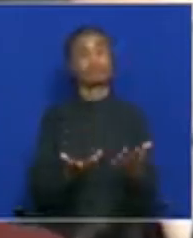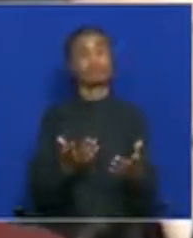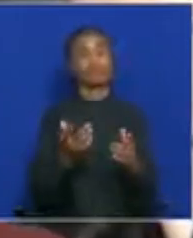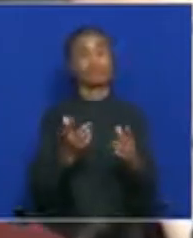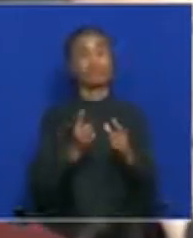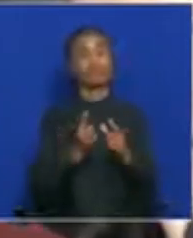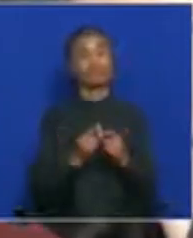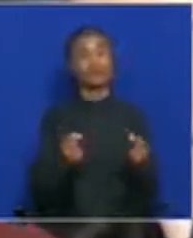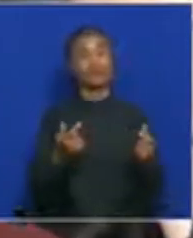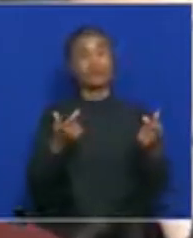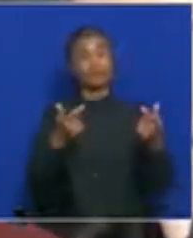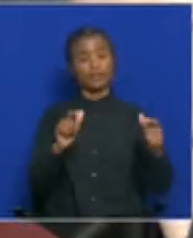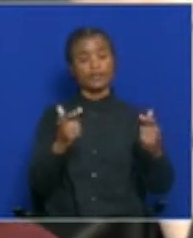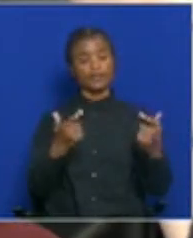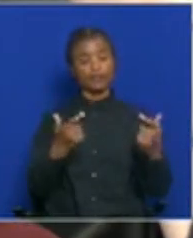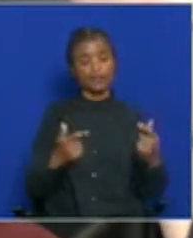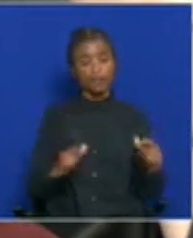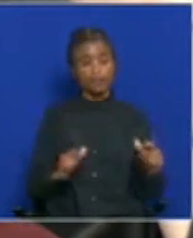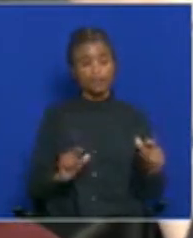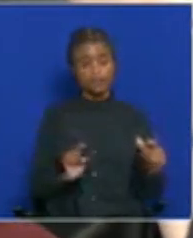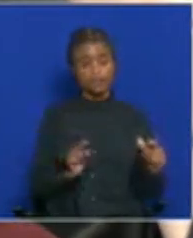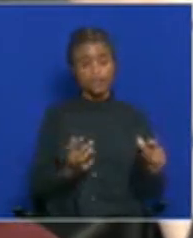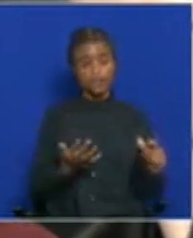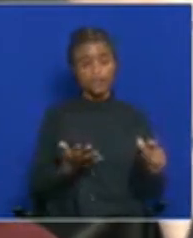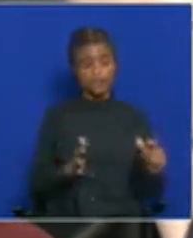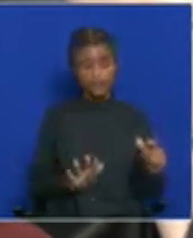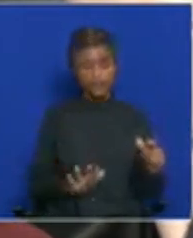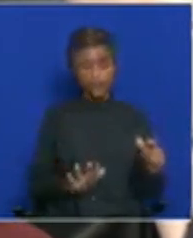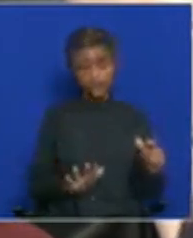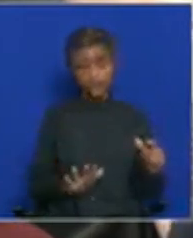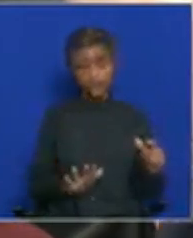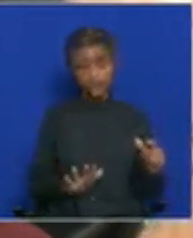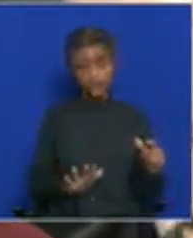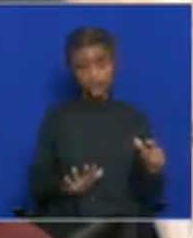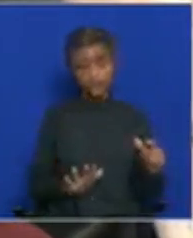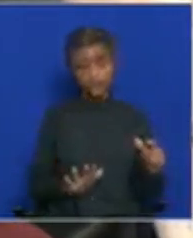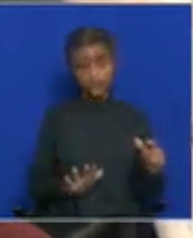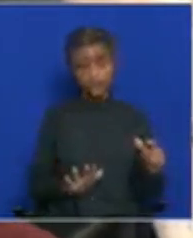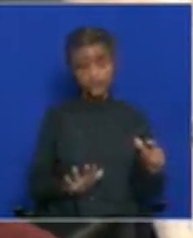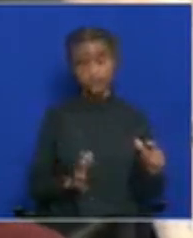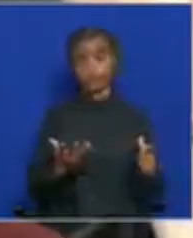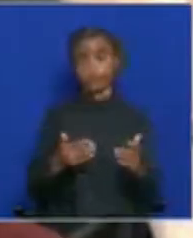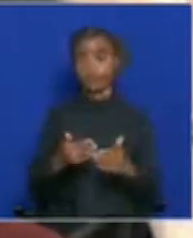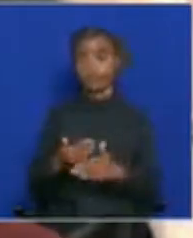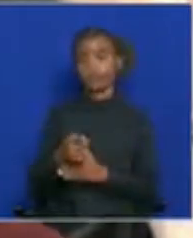of this section and then we'll ask for the T adjournment.